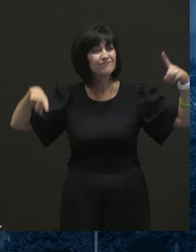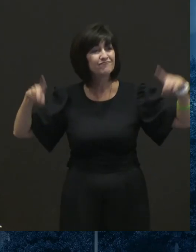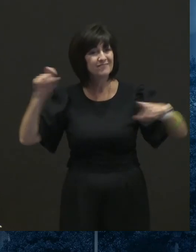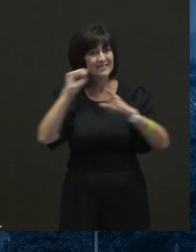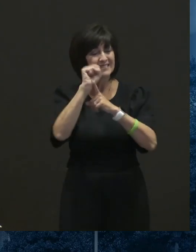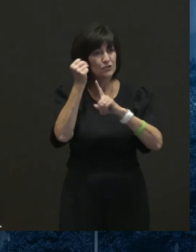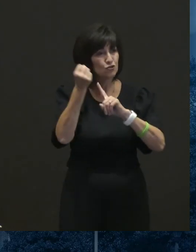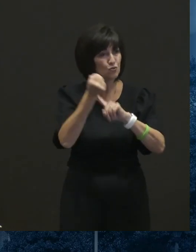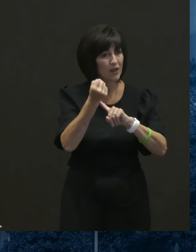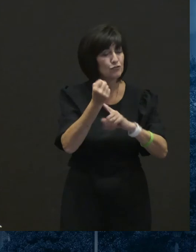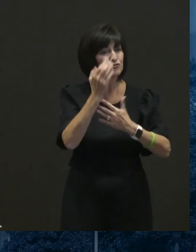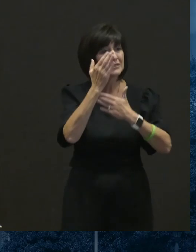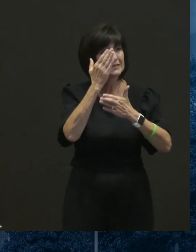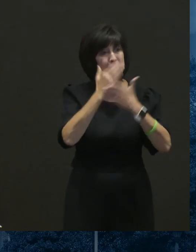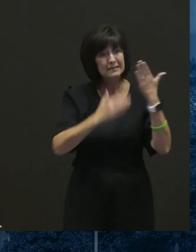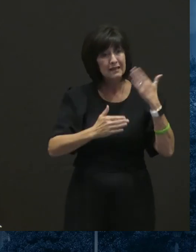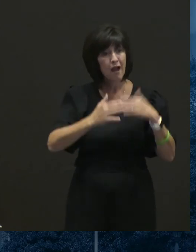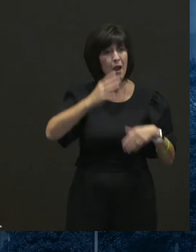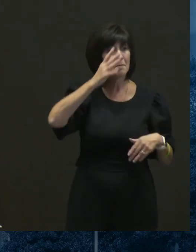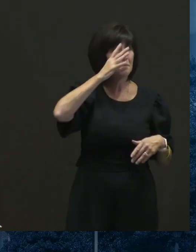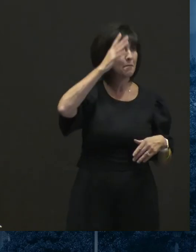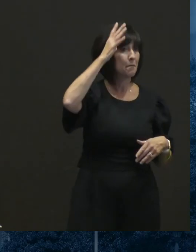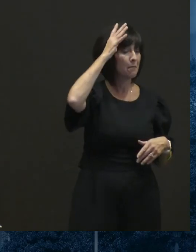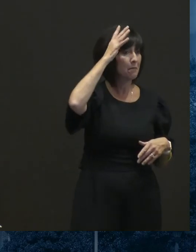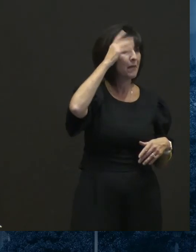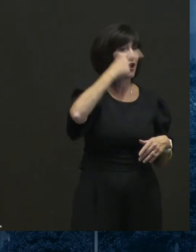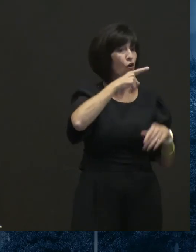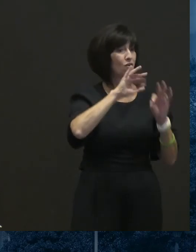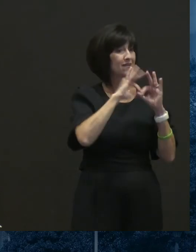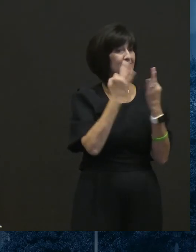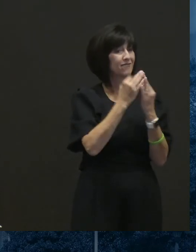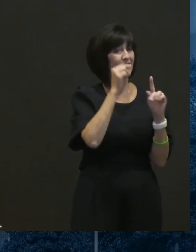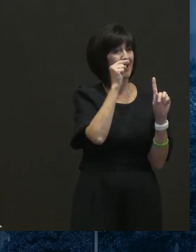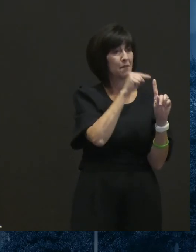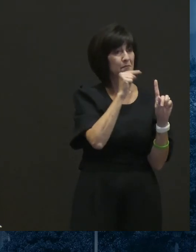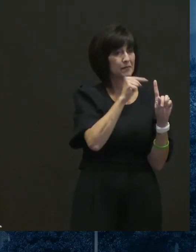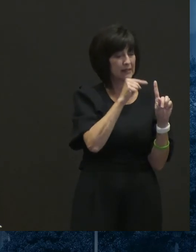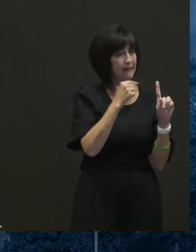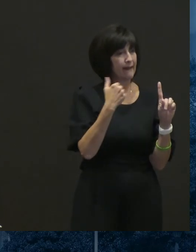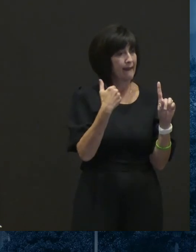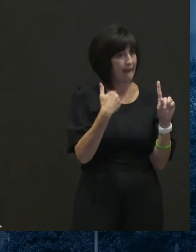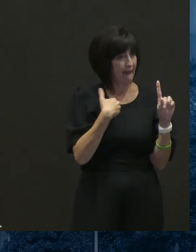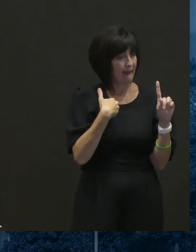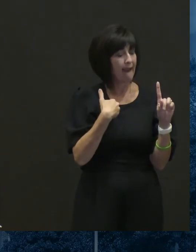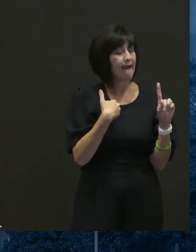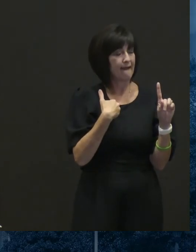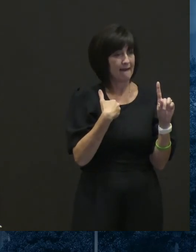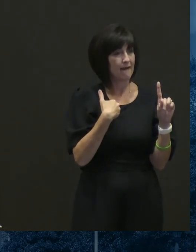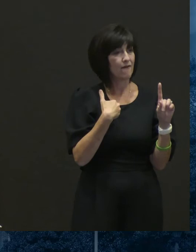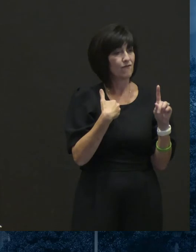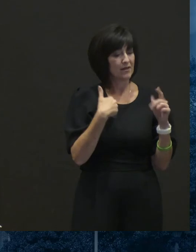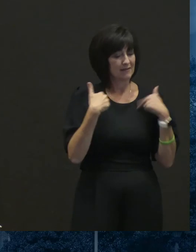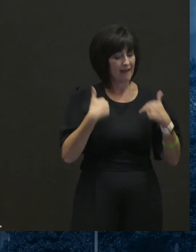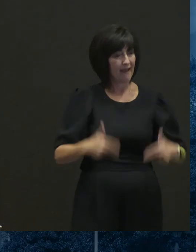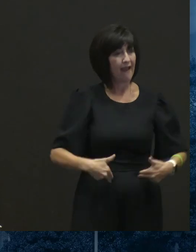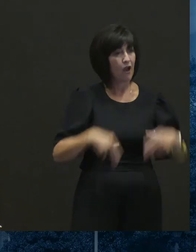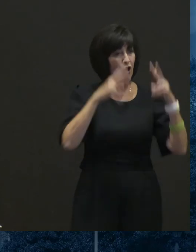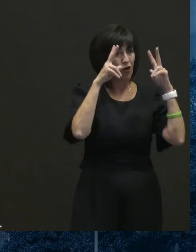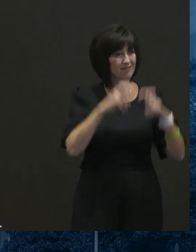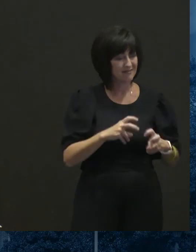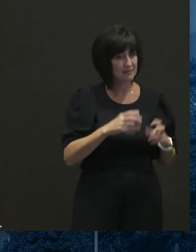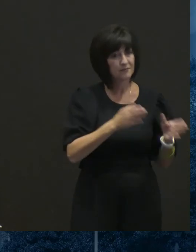a child student themselves, a mild, moderate asthma case would be treated very differently than somebody